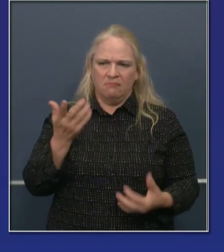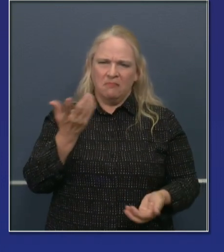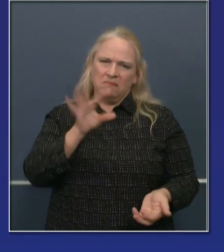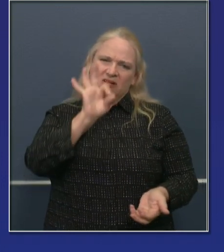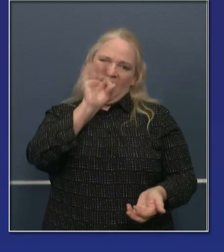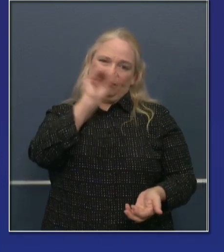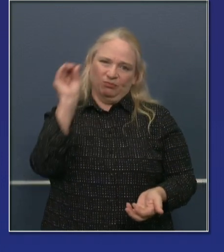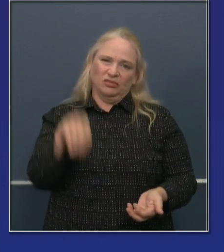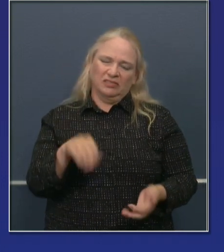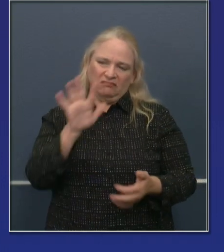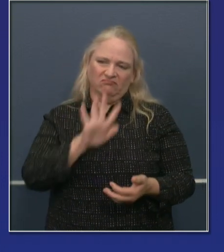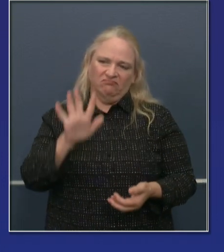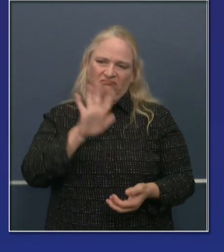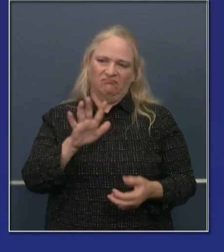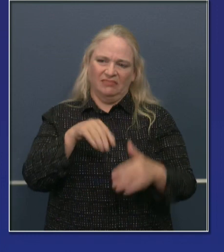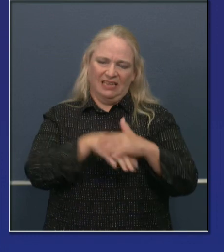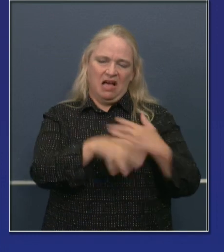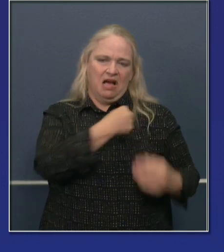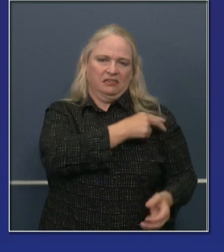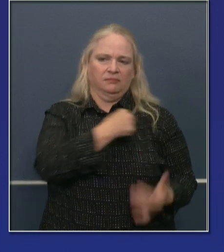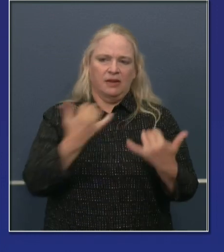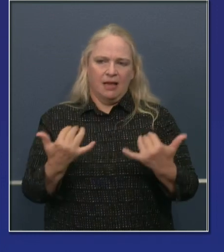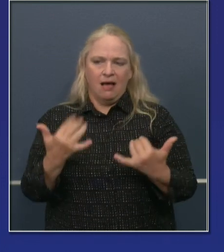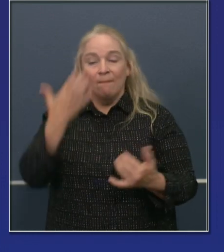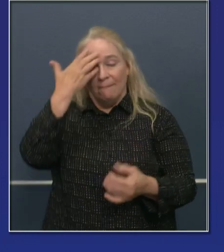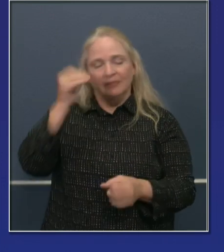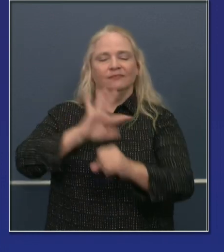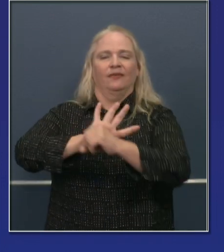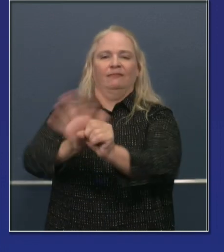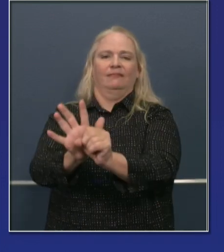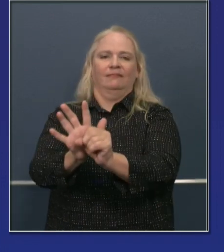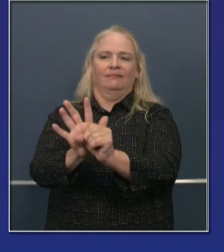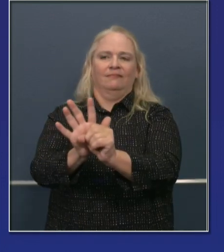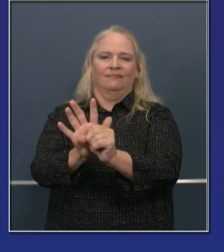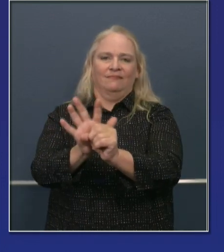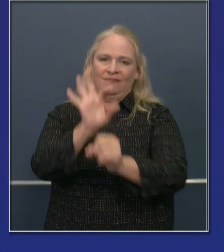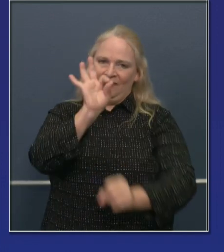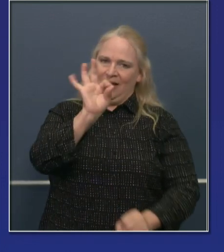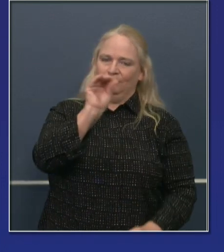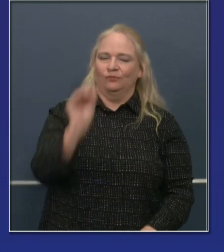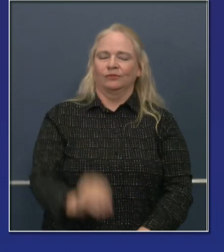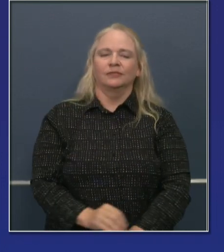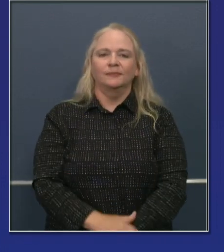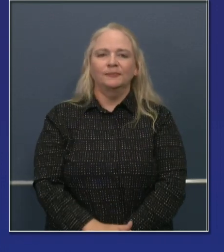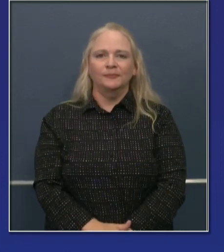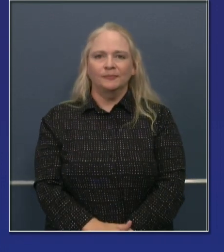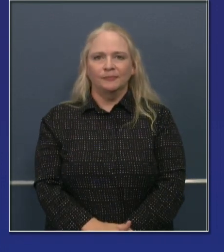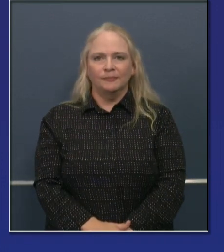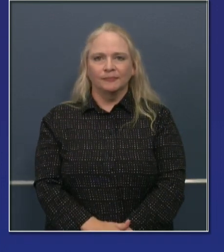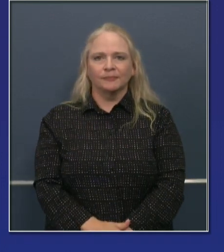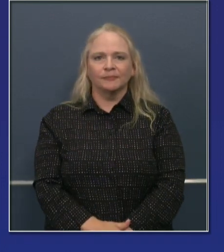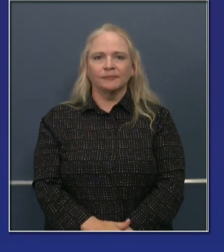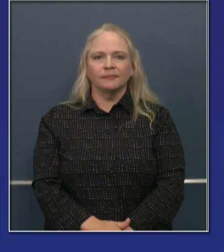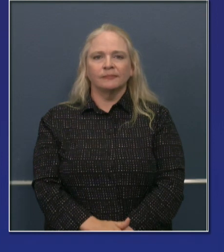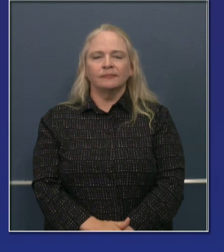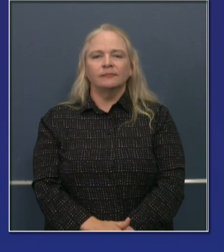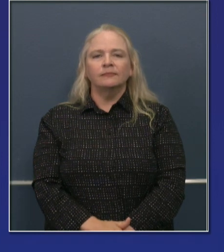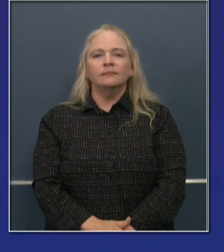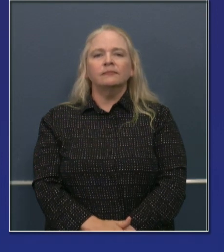time, it was a little above 8%, trended up to about 8.7% in today's reporting